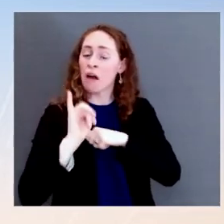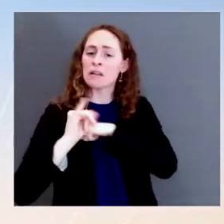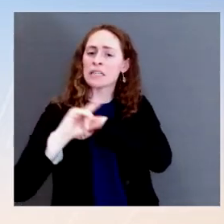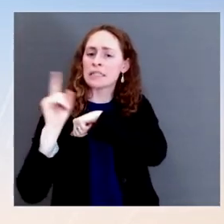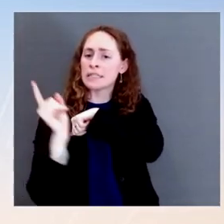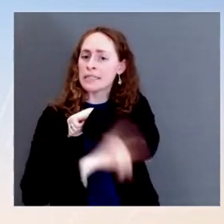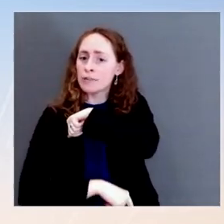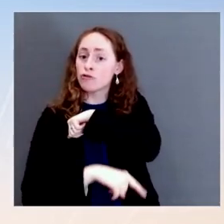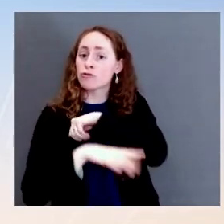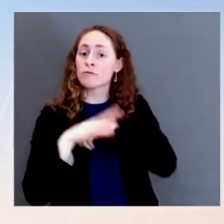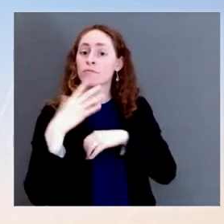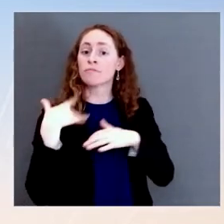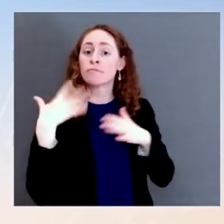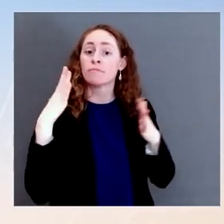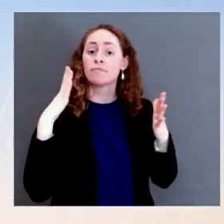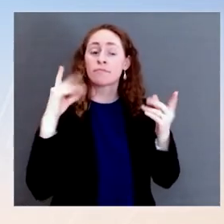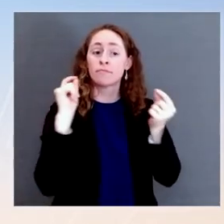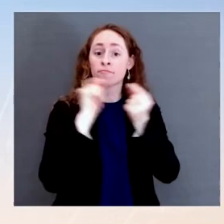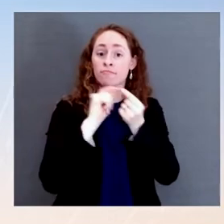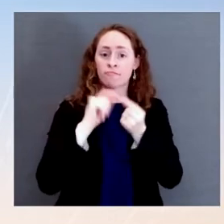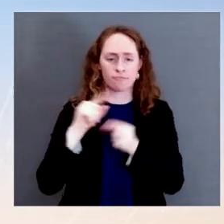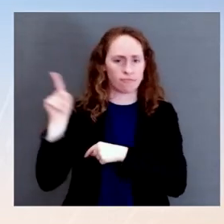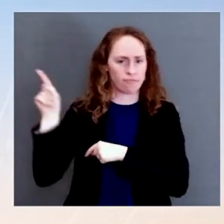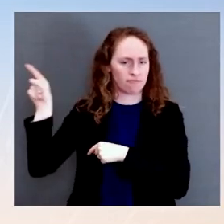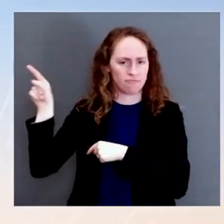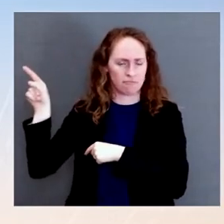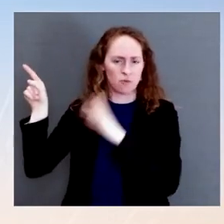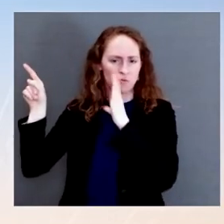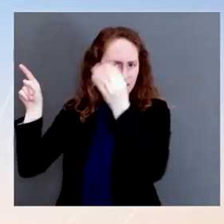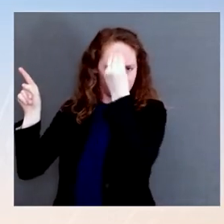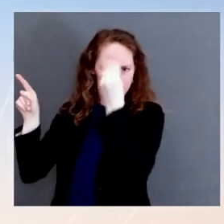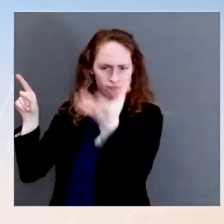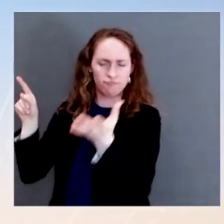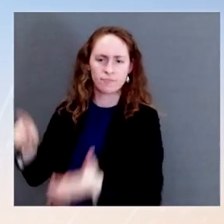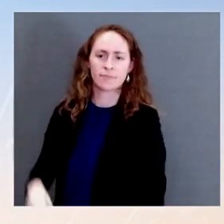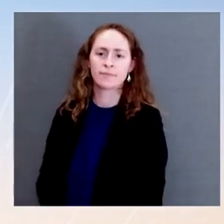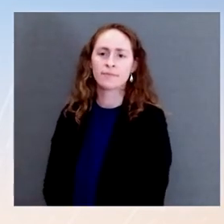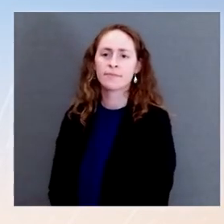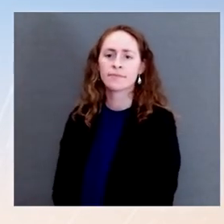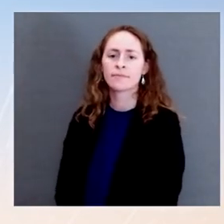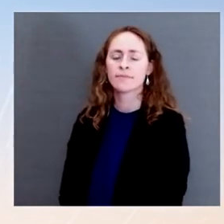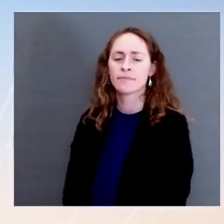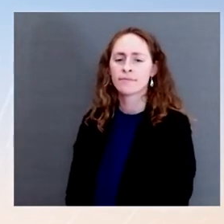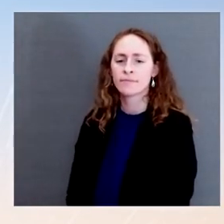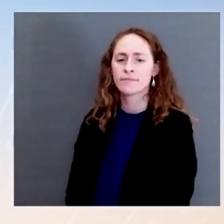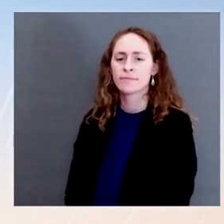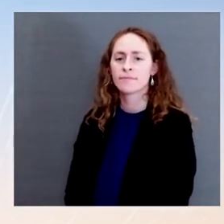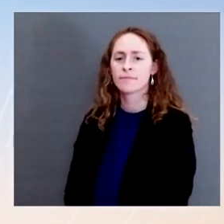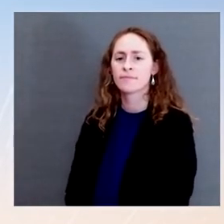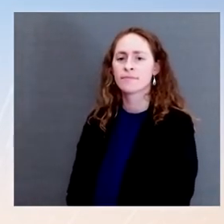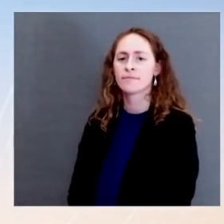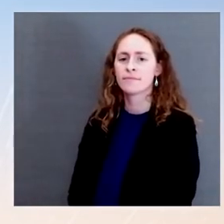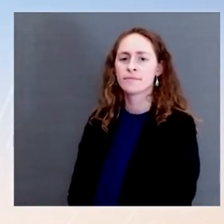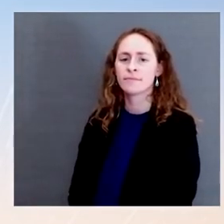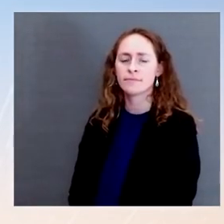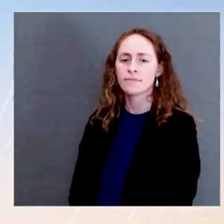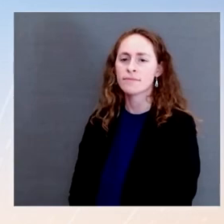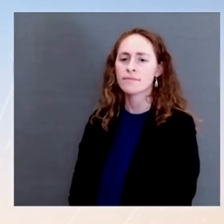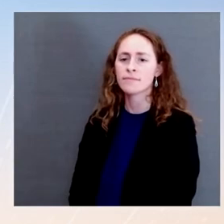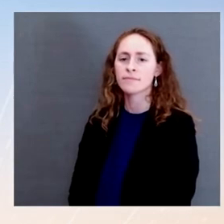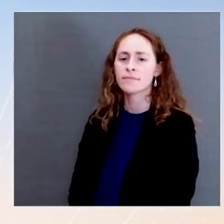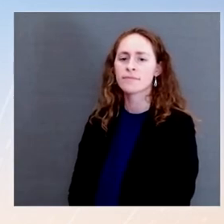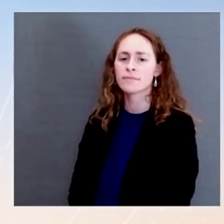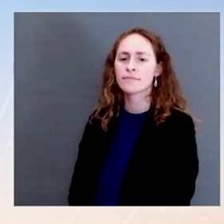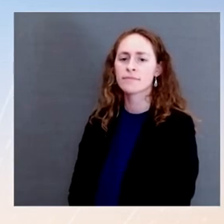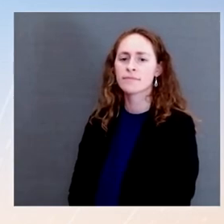obviously European partners have different equities here, particularly on the energy side of things. Will these all be done in concert with transatlantic allies, or is there